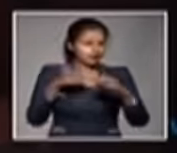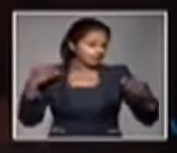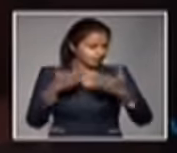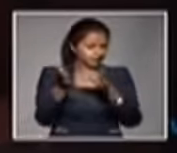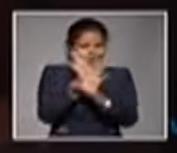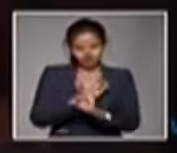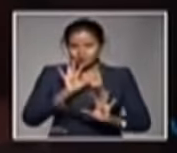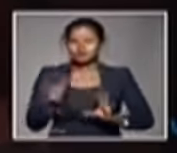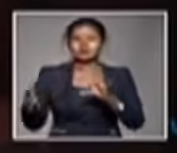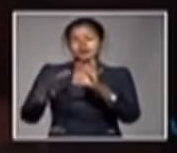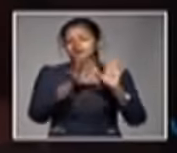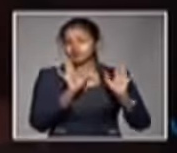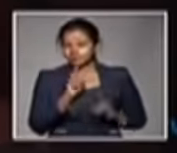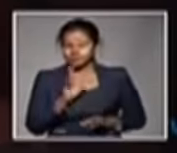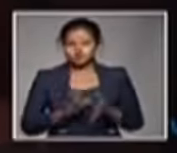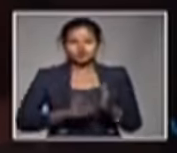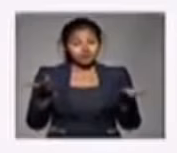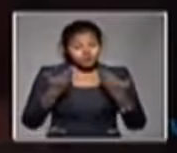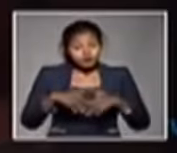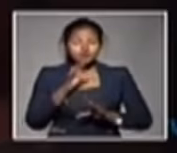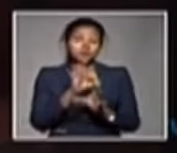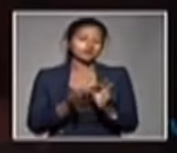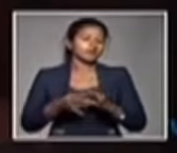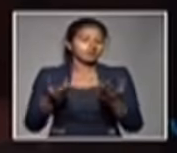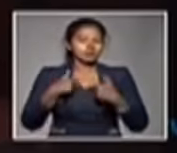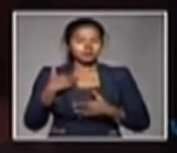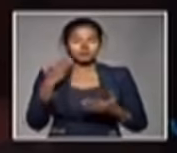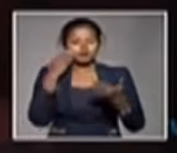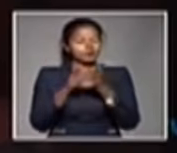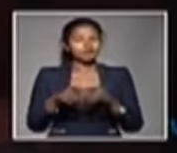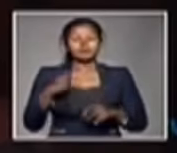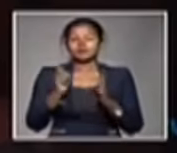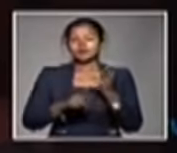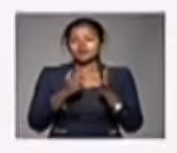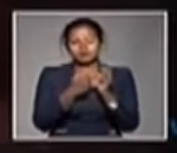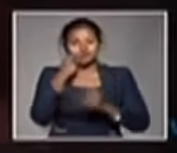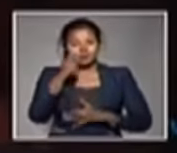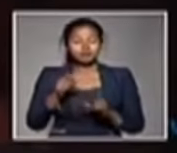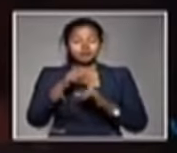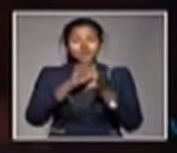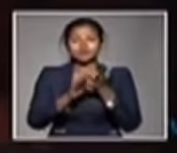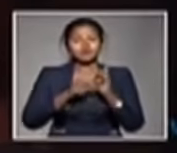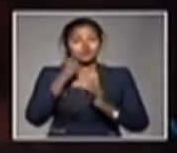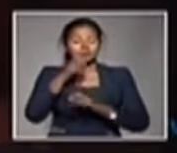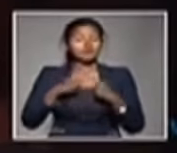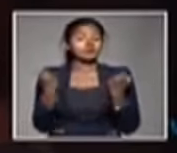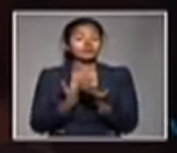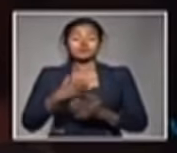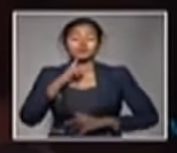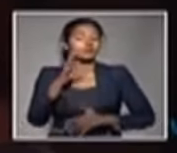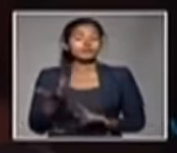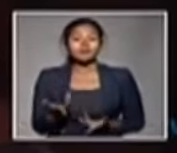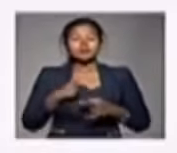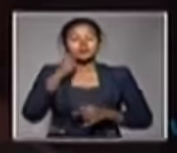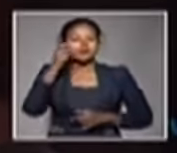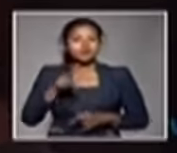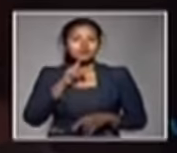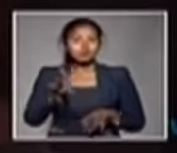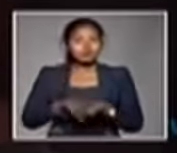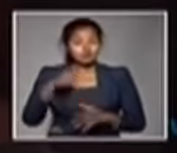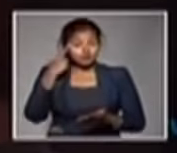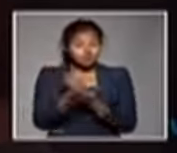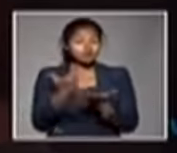stage. You do not accept that now as well. Take a look at what Upal Rohana from the Public Health Inspectors Union has said. He has said that there are difficulties